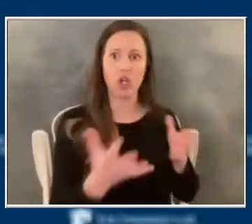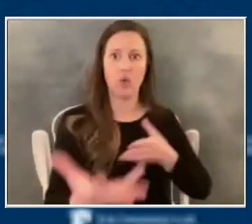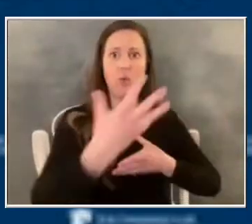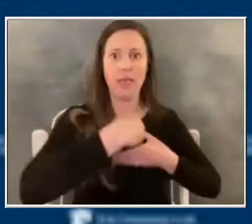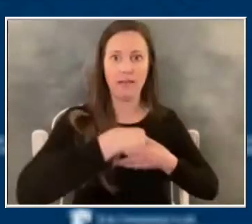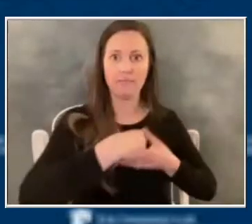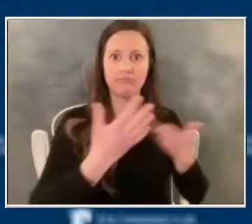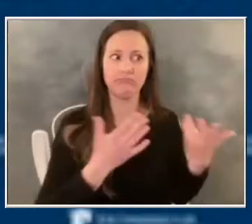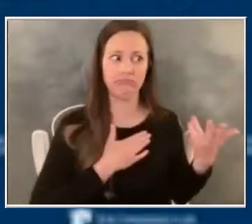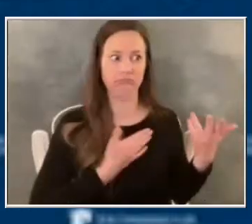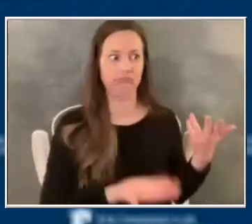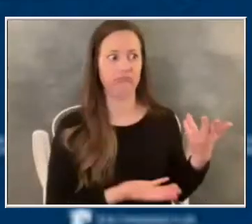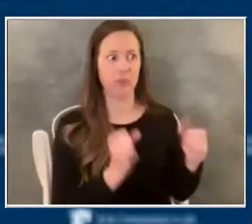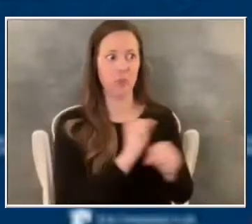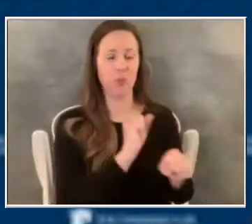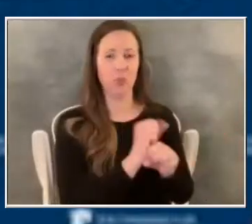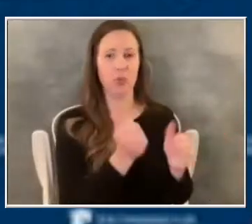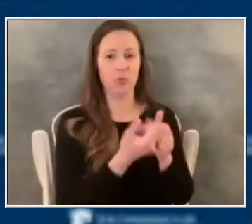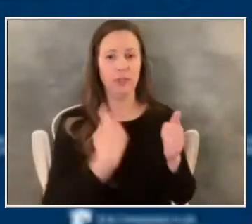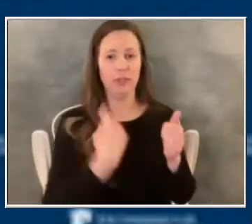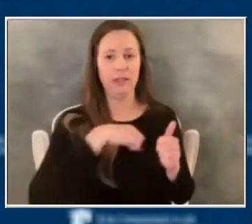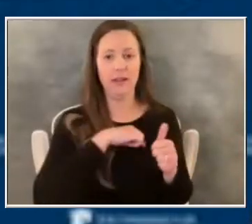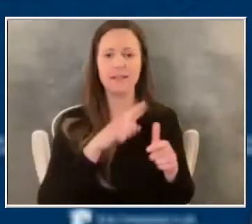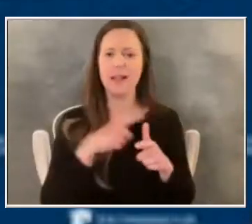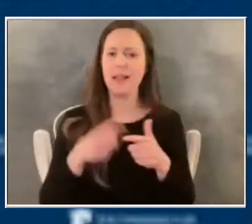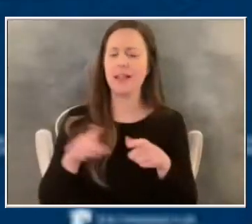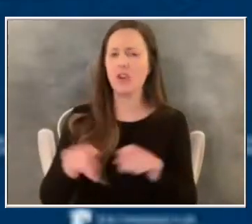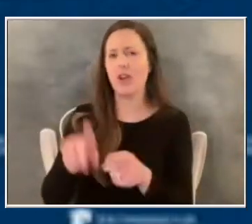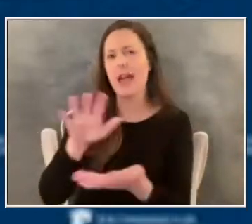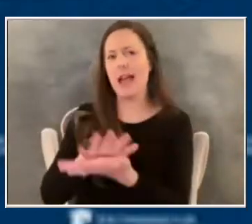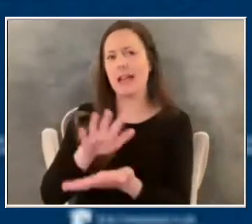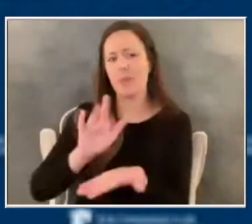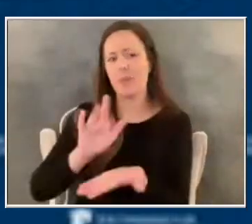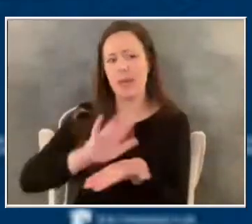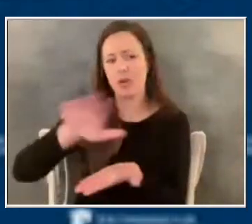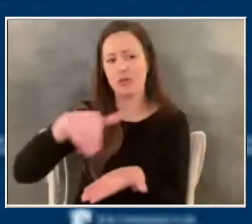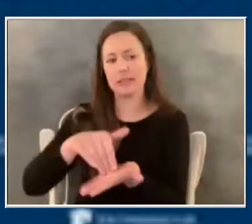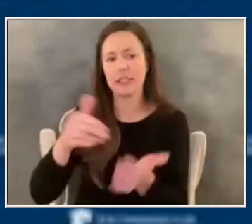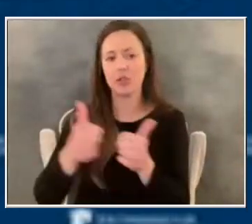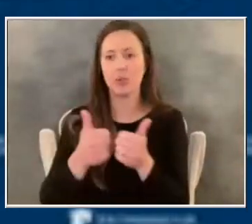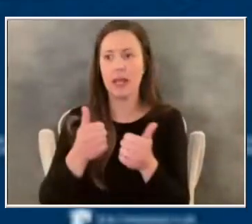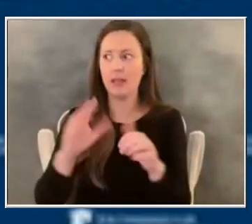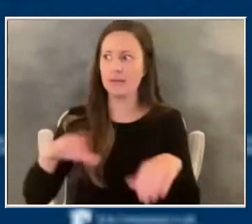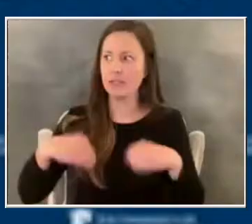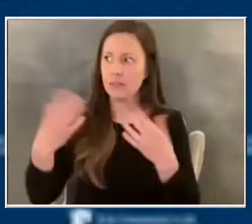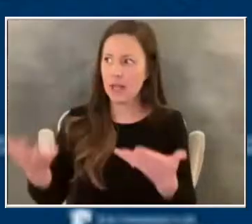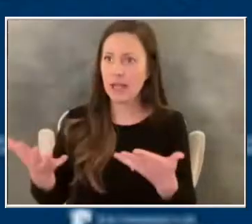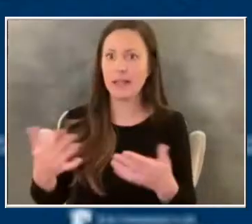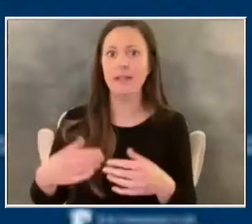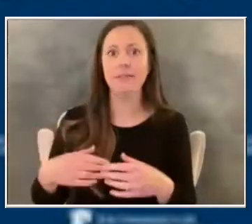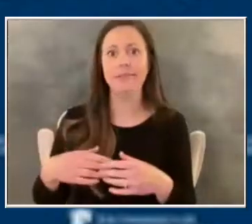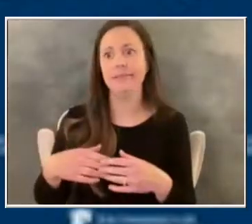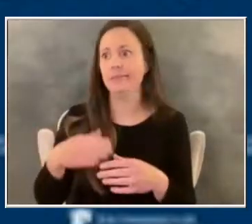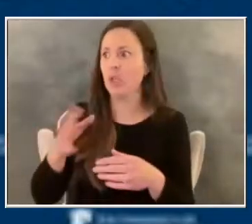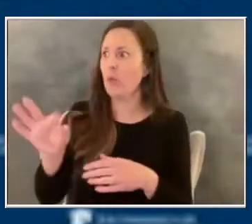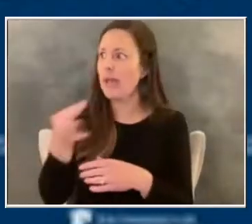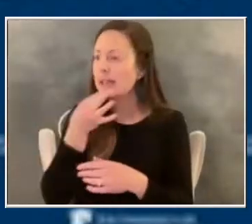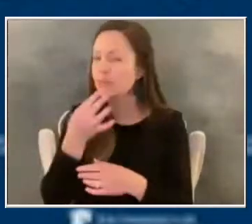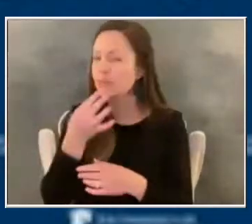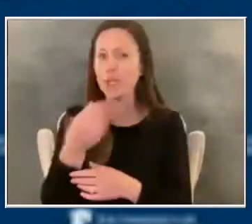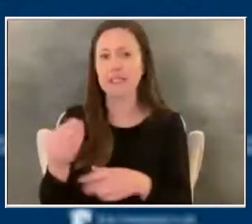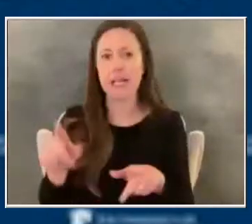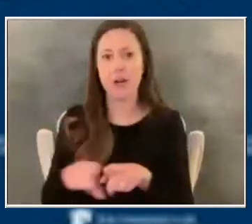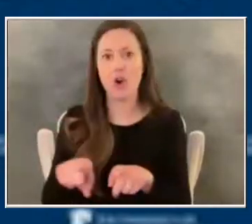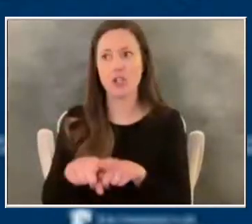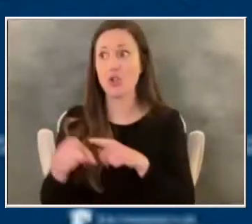give us suggestions and ideas. And then our academic medical center with supplying, the subject matter experts and listening when